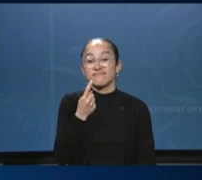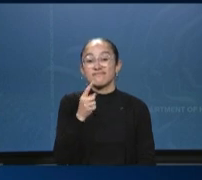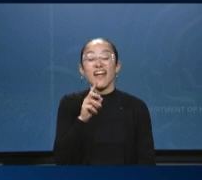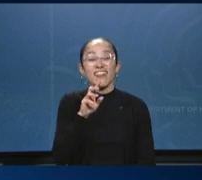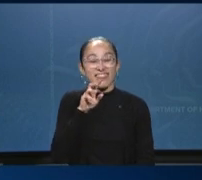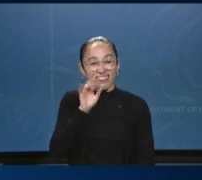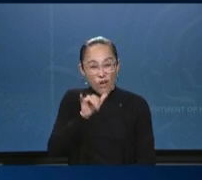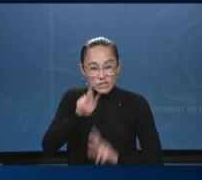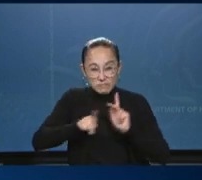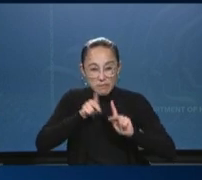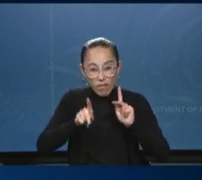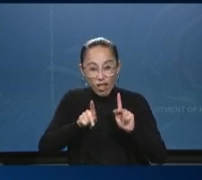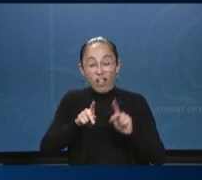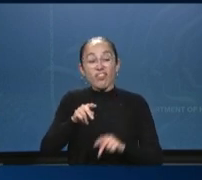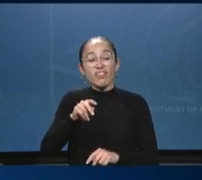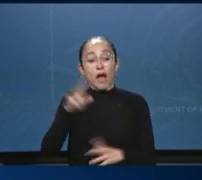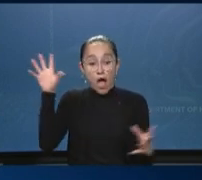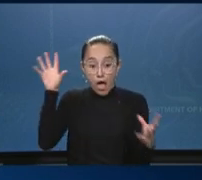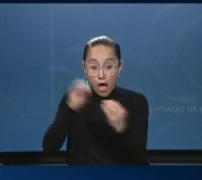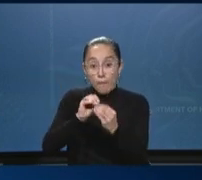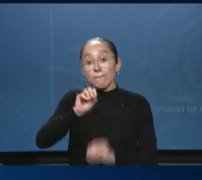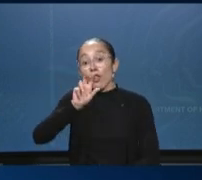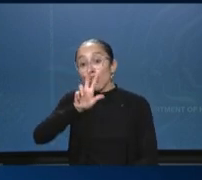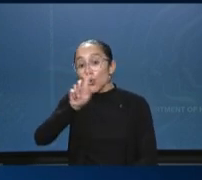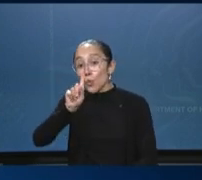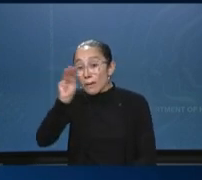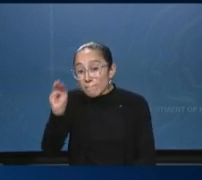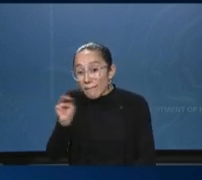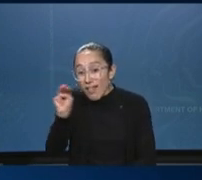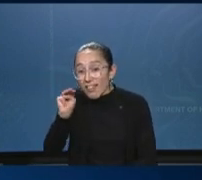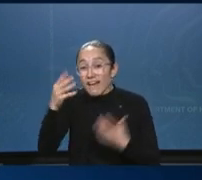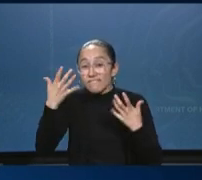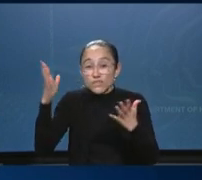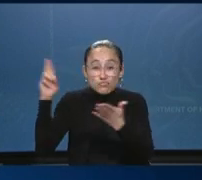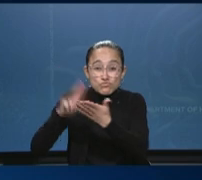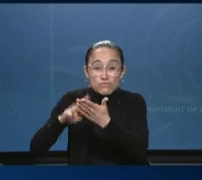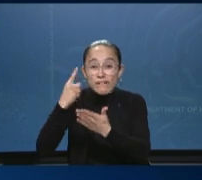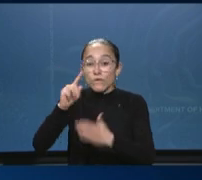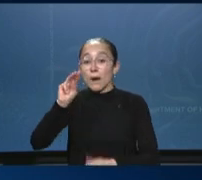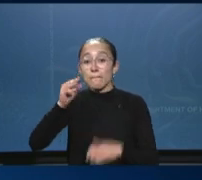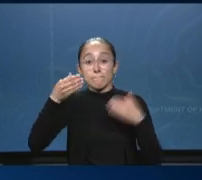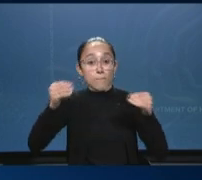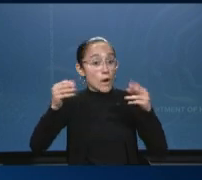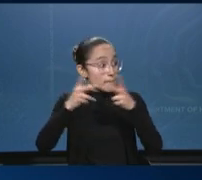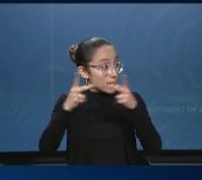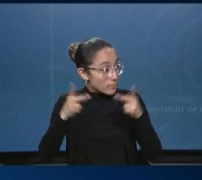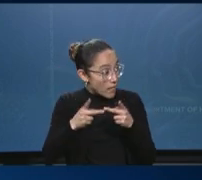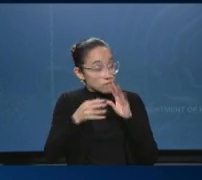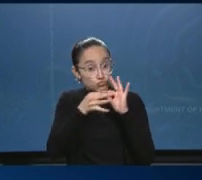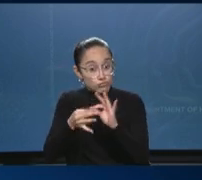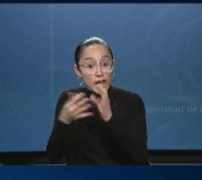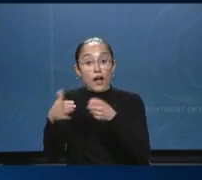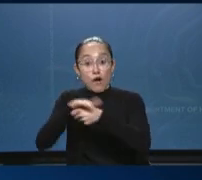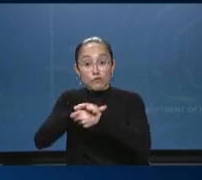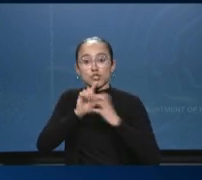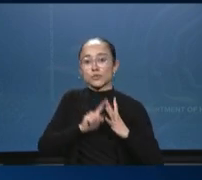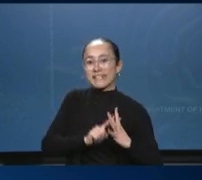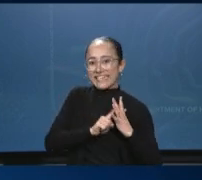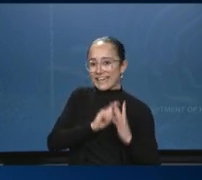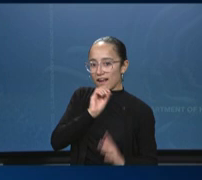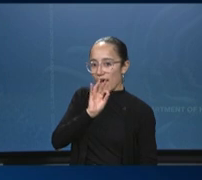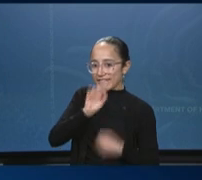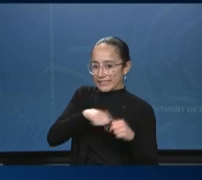million people enrolled in Medicaid or Marketplace and Affordable Care Act related coverage at the beginning of